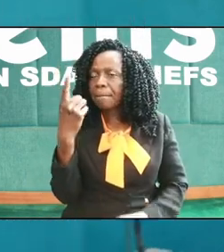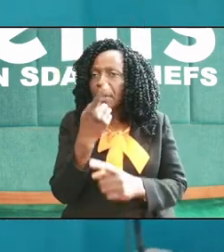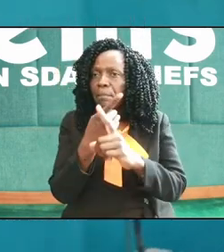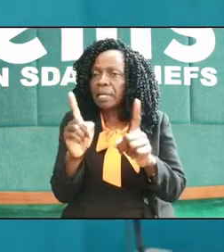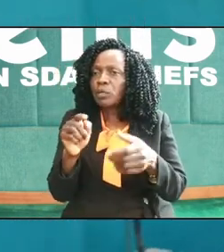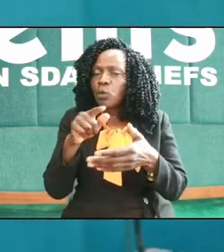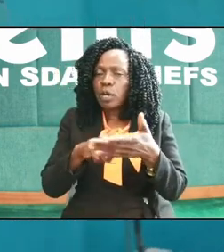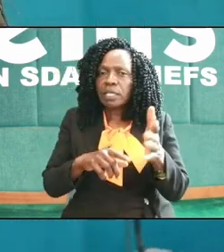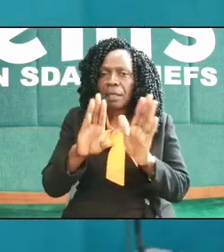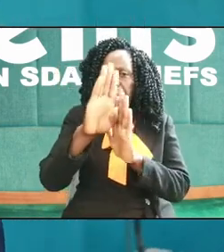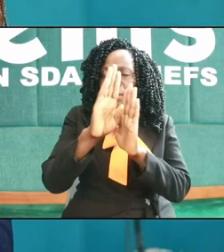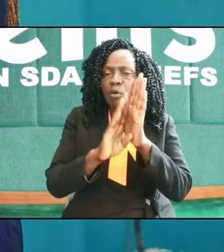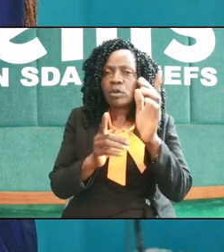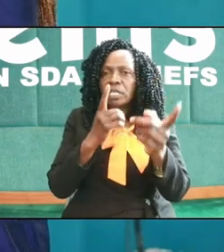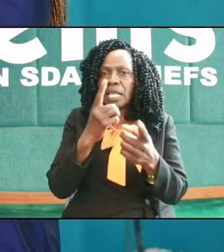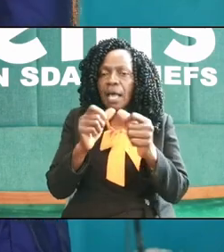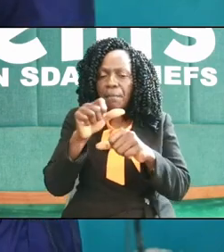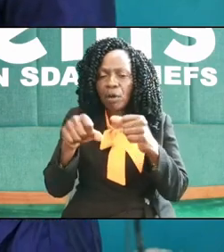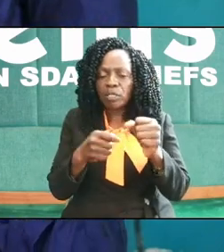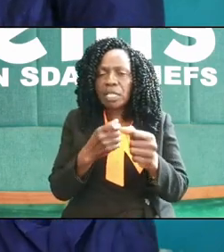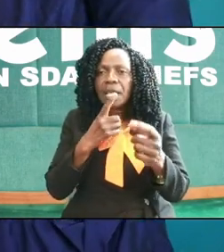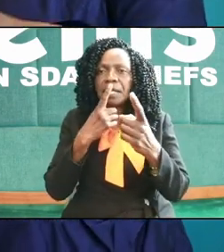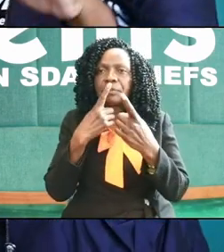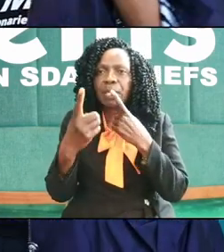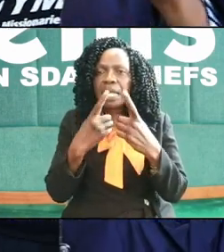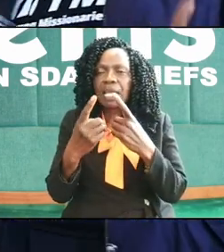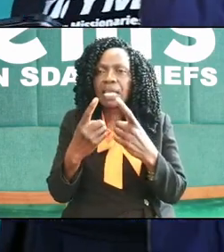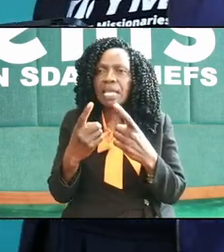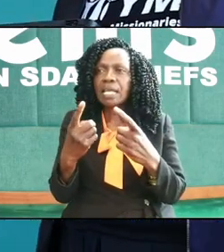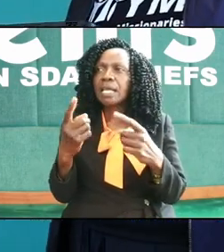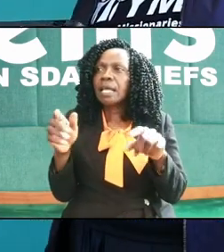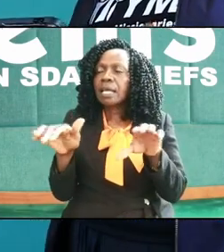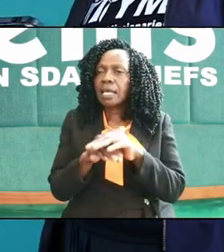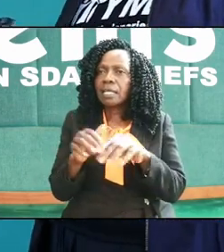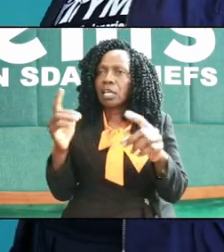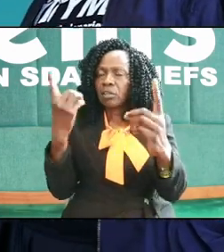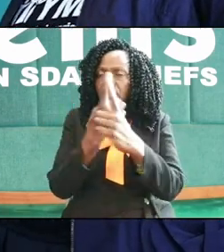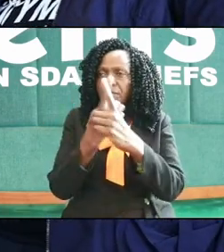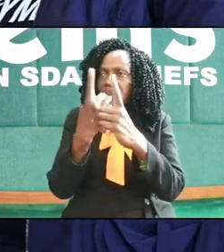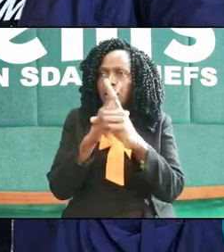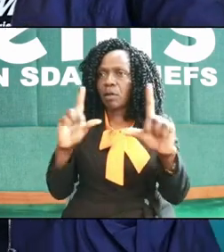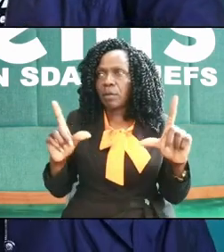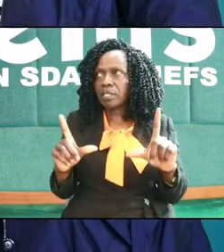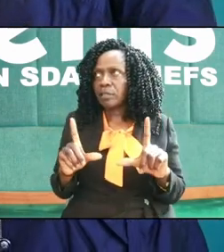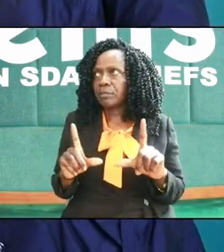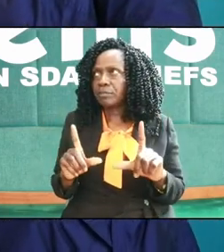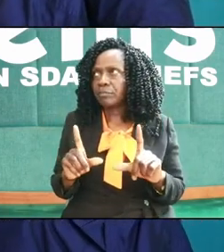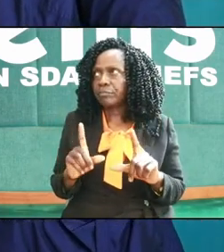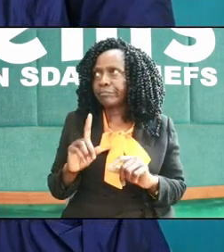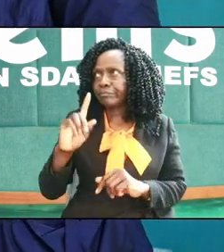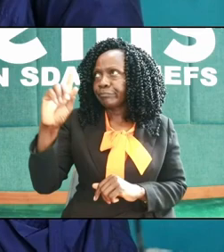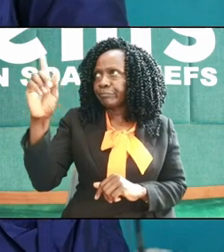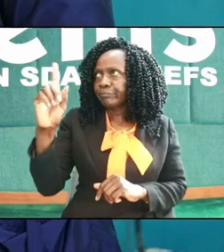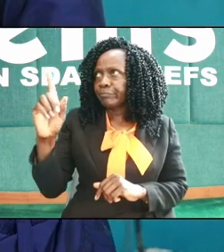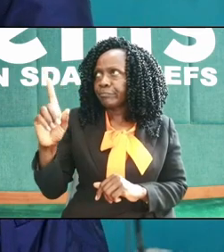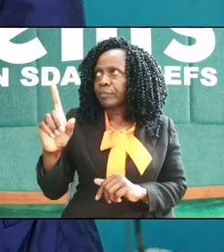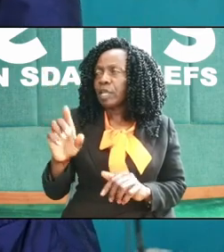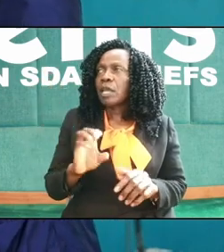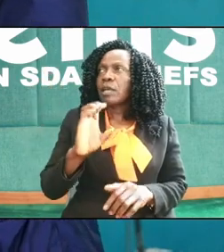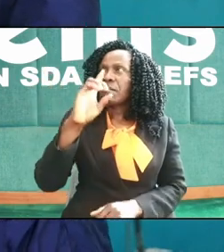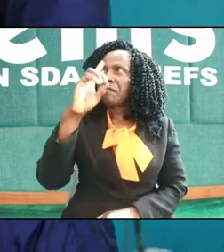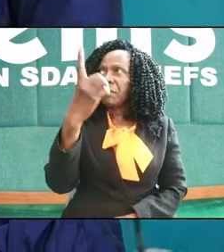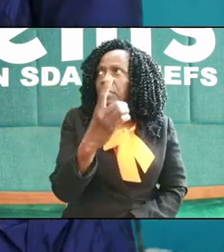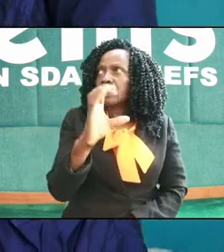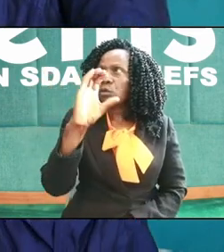Bible say about speaking in tongues? It takes us to 1 Corinthians chapter 14, verses 2